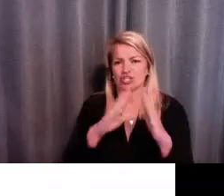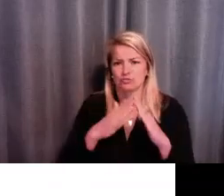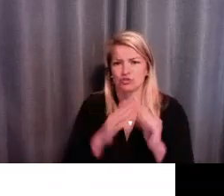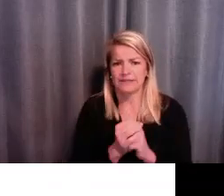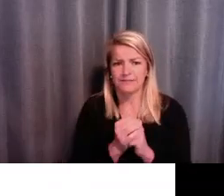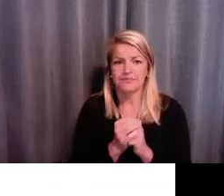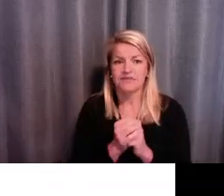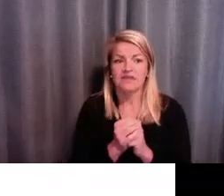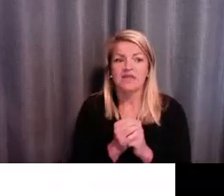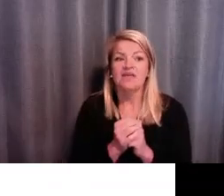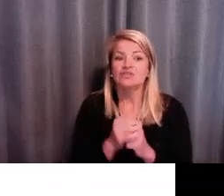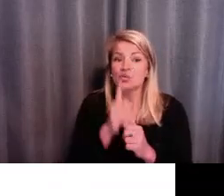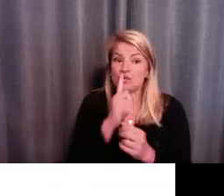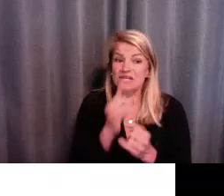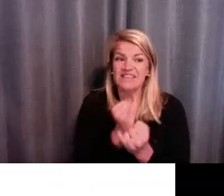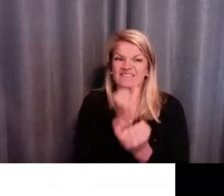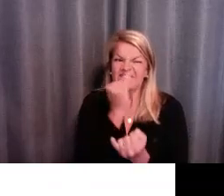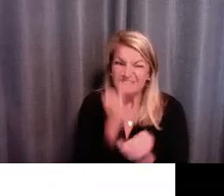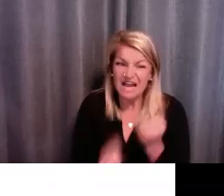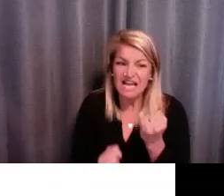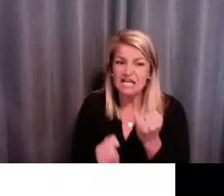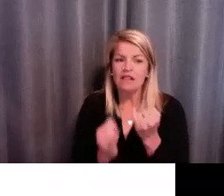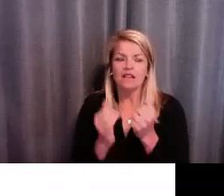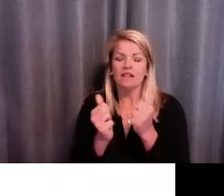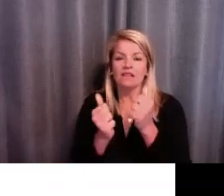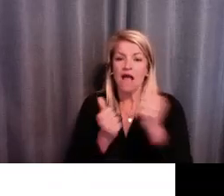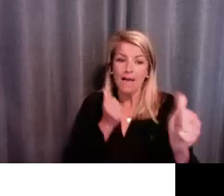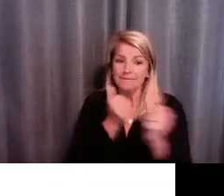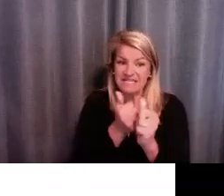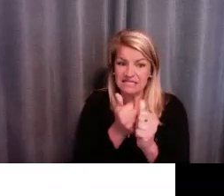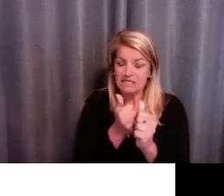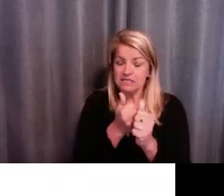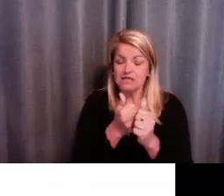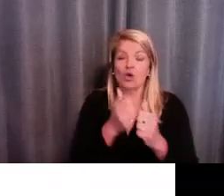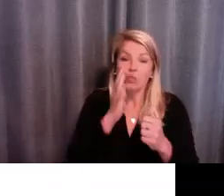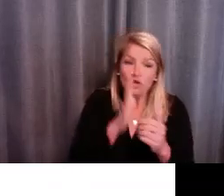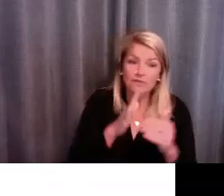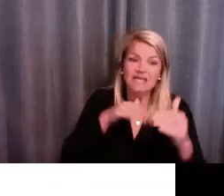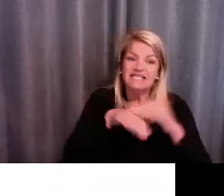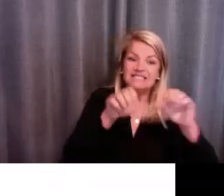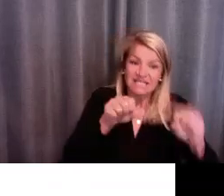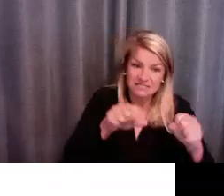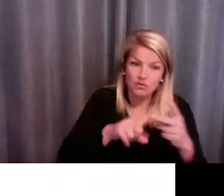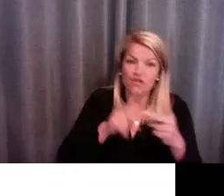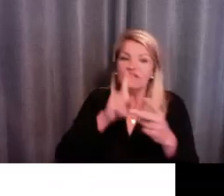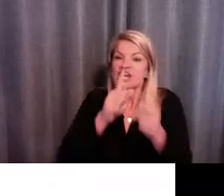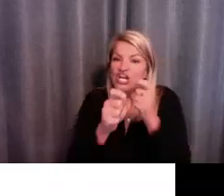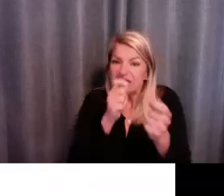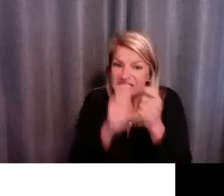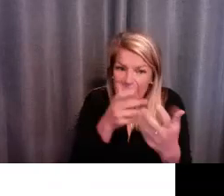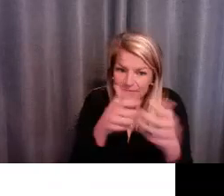final output of this process will be a new and updated, accessible and adaptable version of the INEE minimum